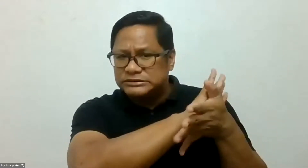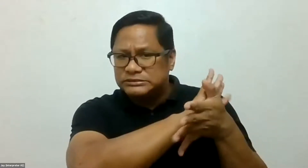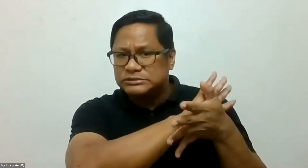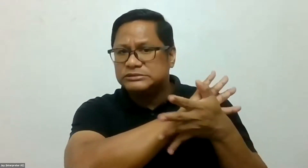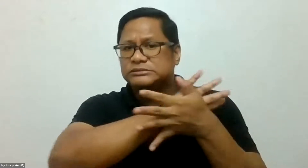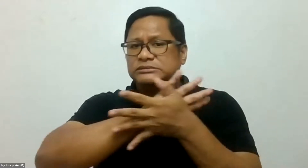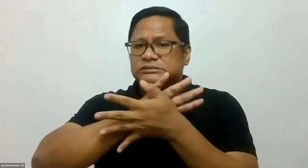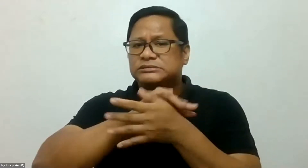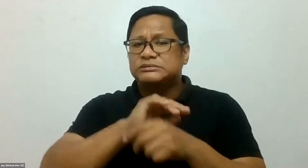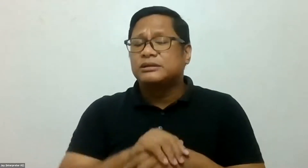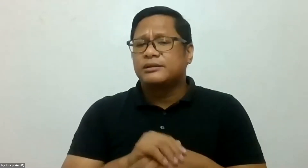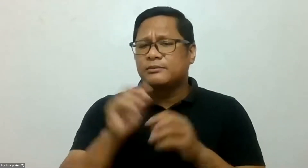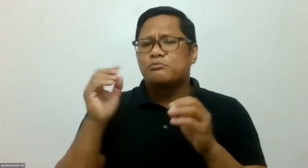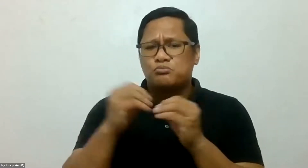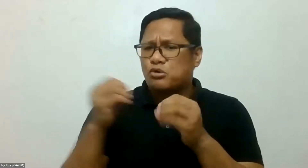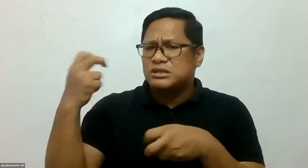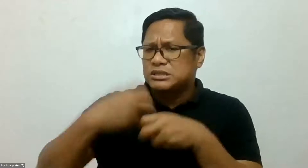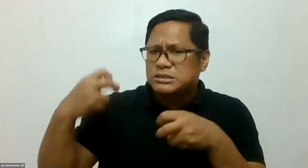even made it more difficult